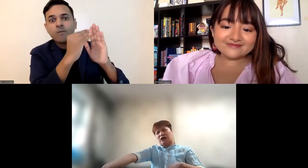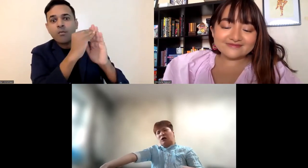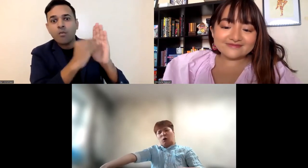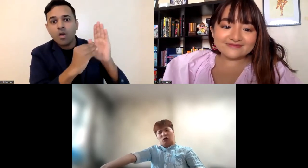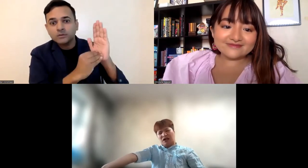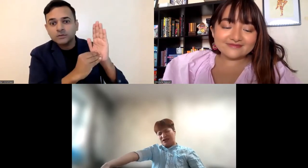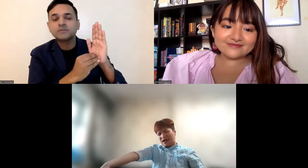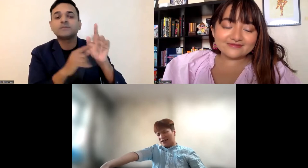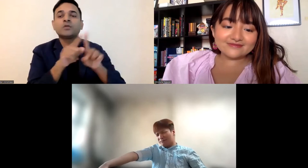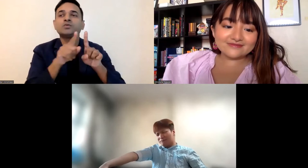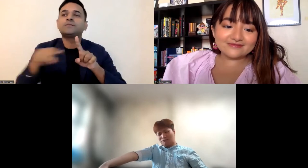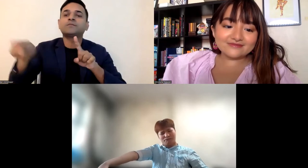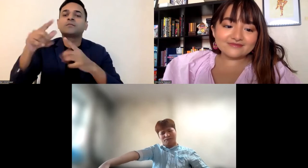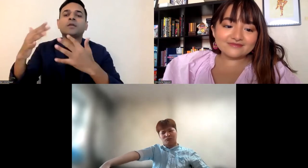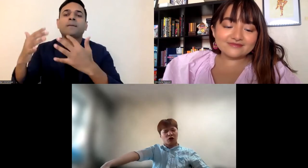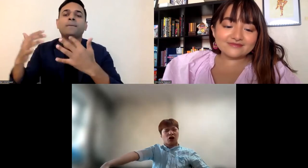Within this topic,